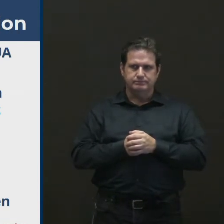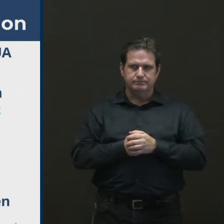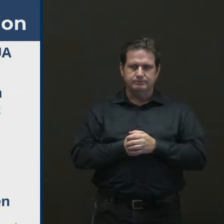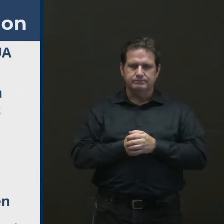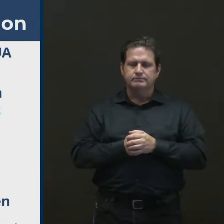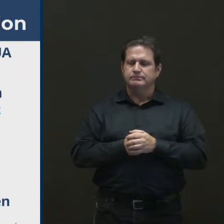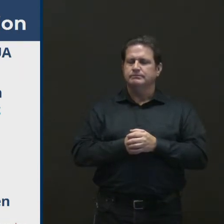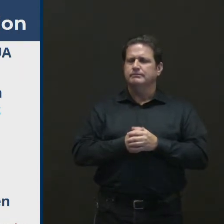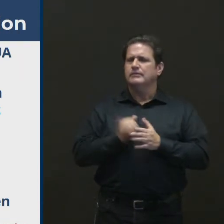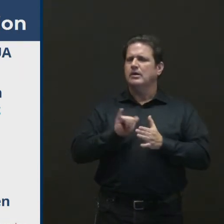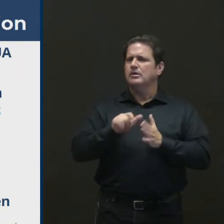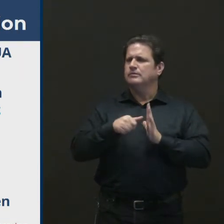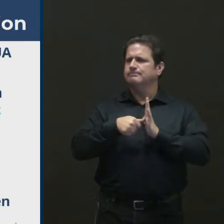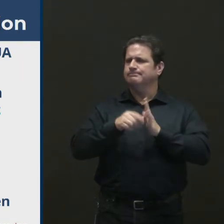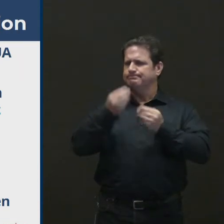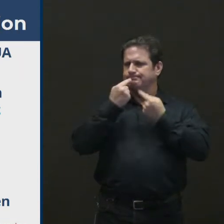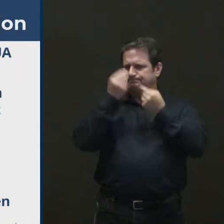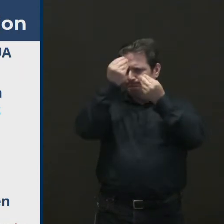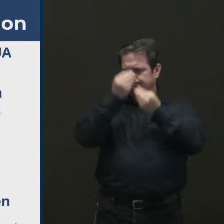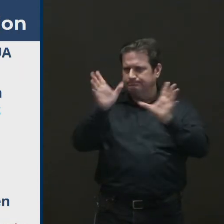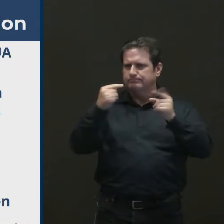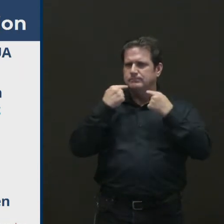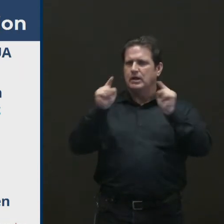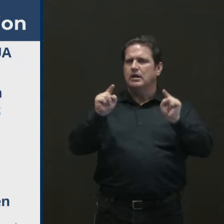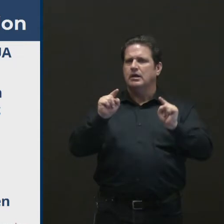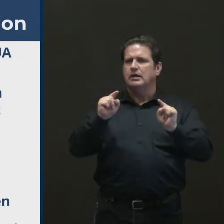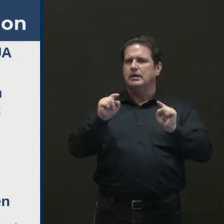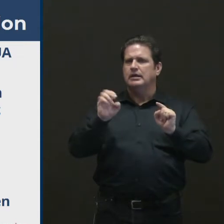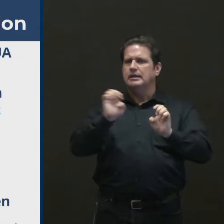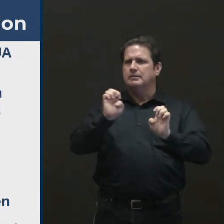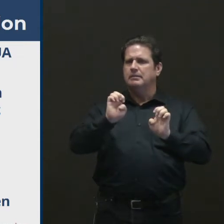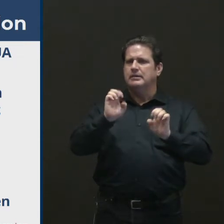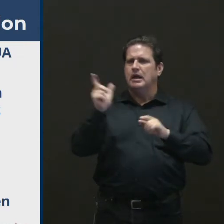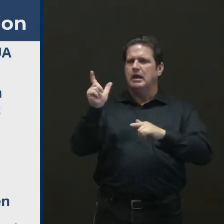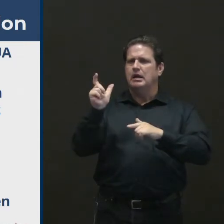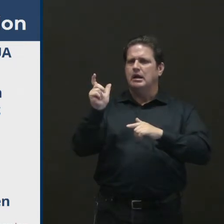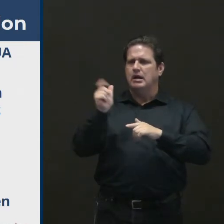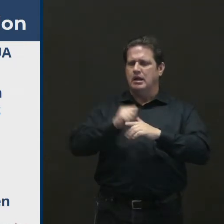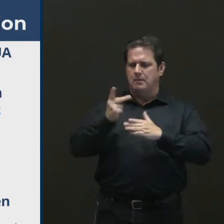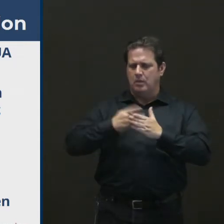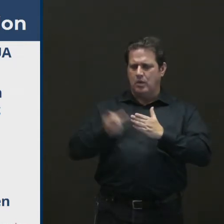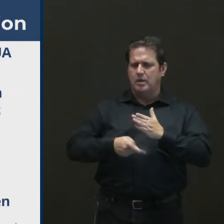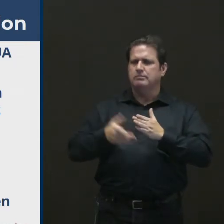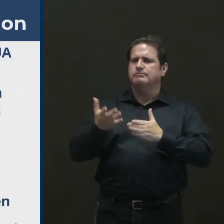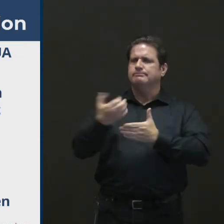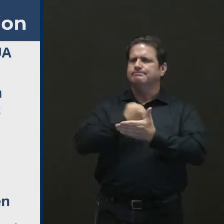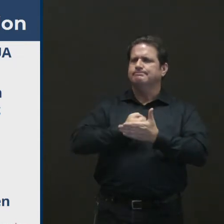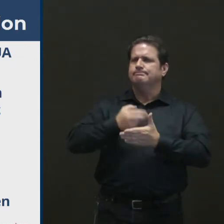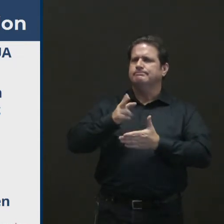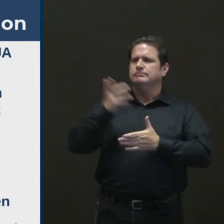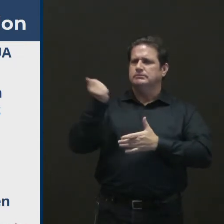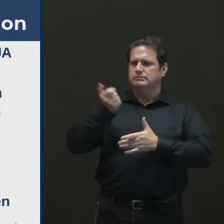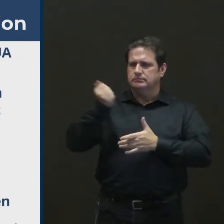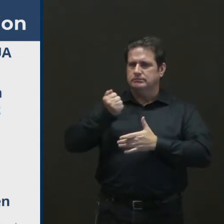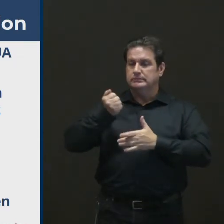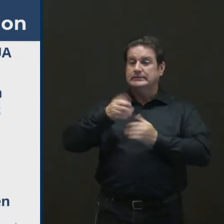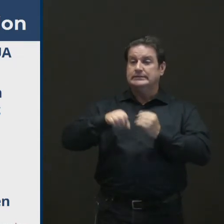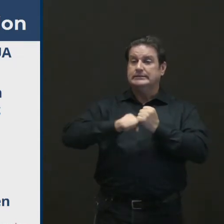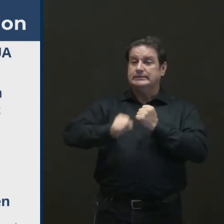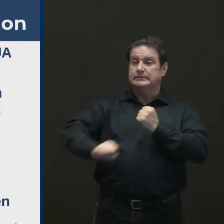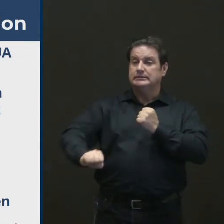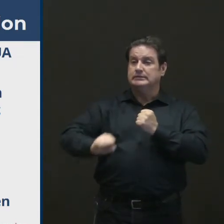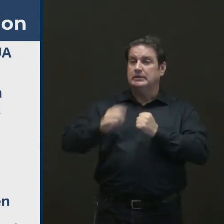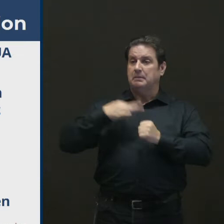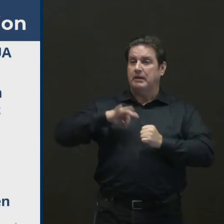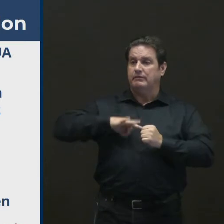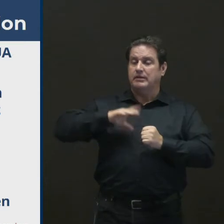We also wanted to make an announcement regarding the Pandemic Emergency Unemployment Compensation Program, which essentially is extended benefits. So as a part of